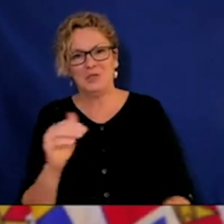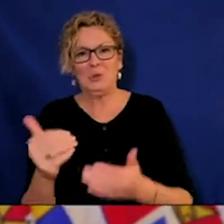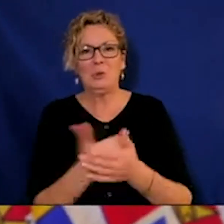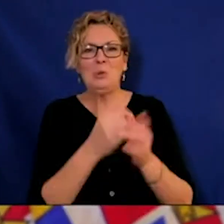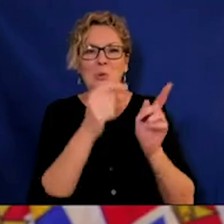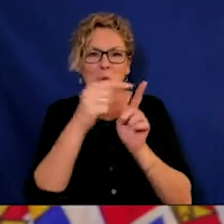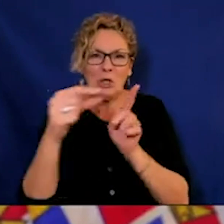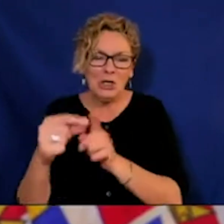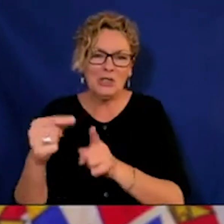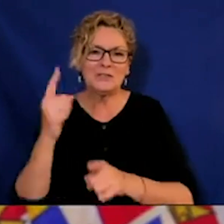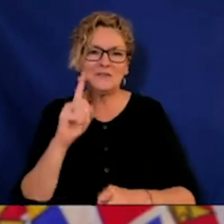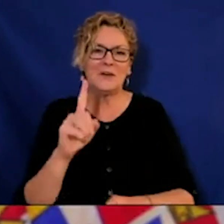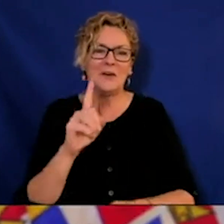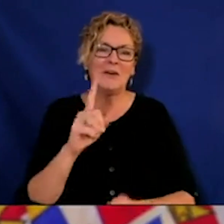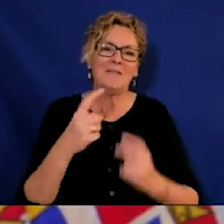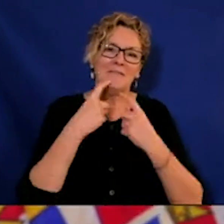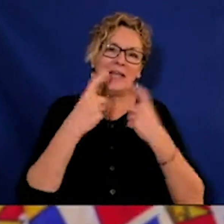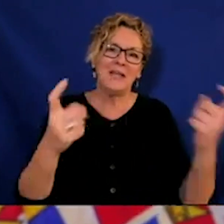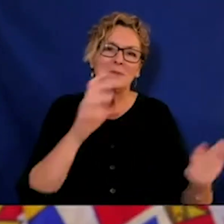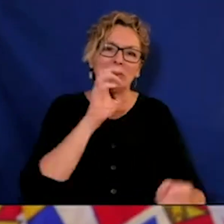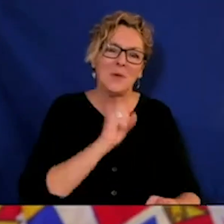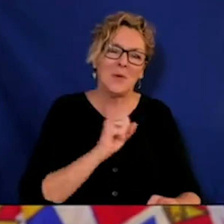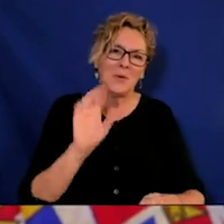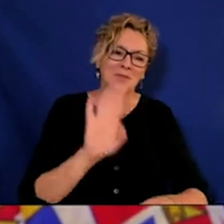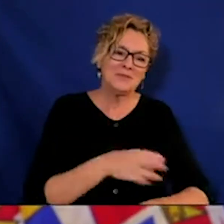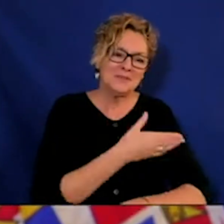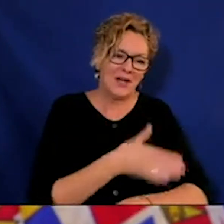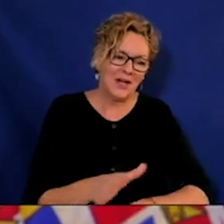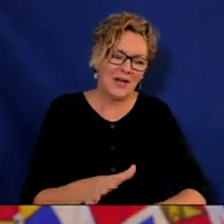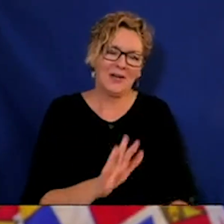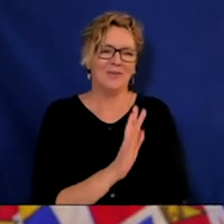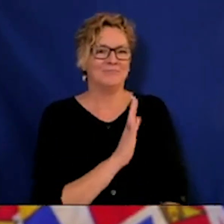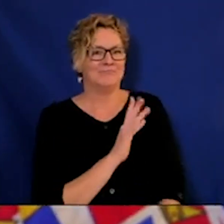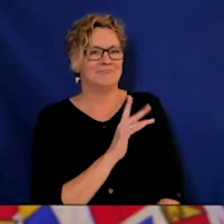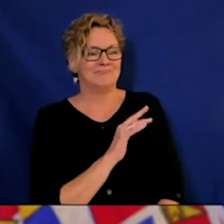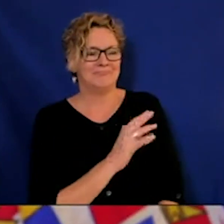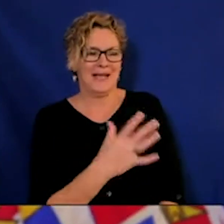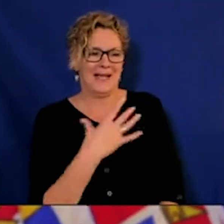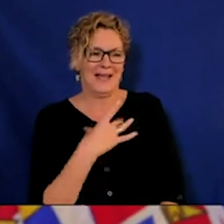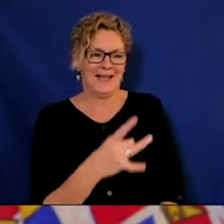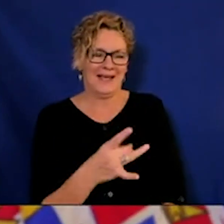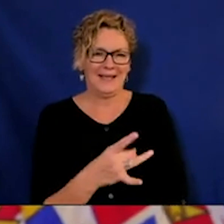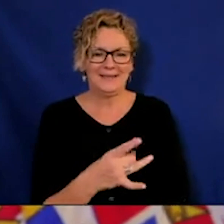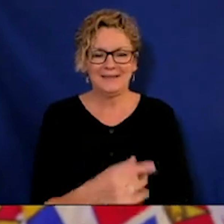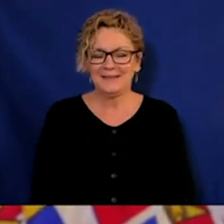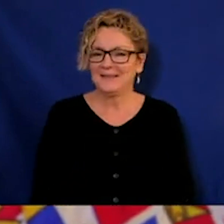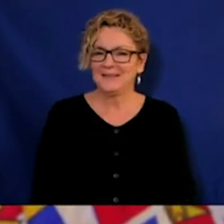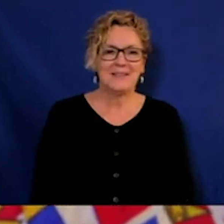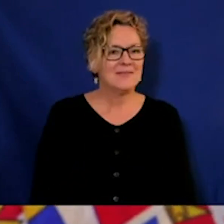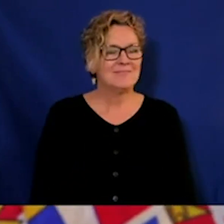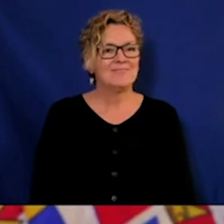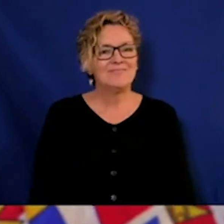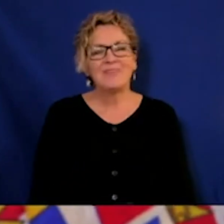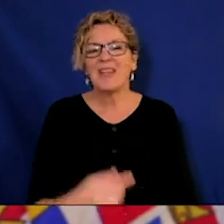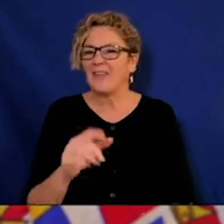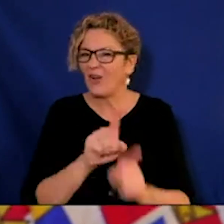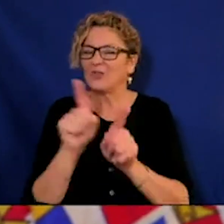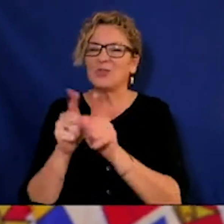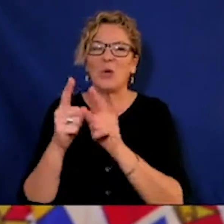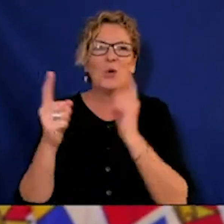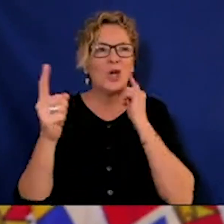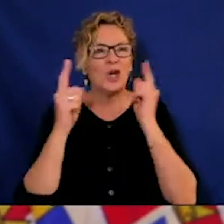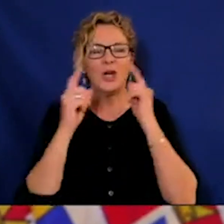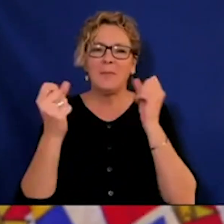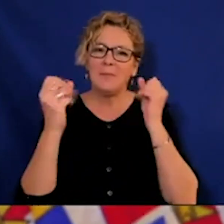not one of my skills. But I think it's a fabulous choir, and I have seen so many wonderful words of